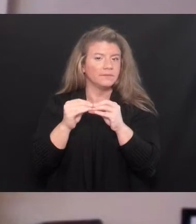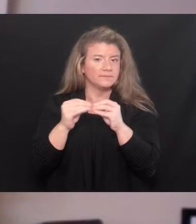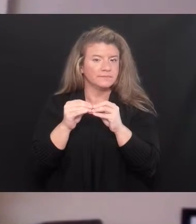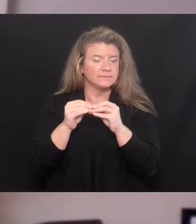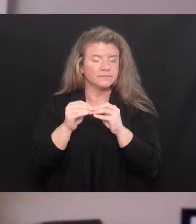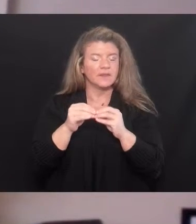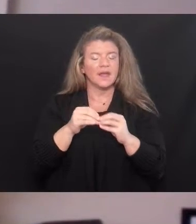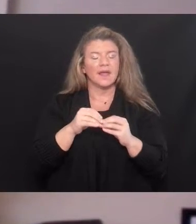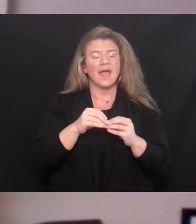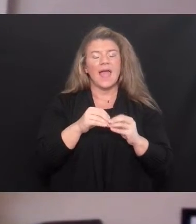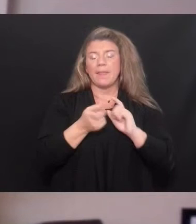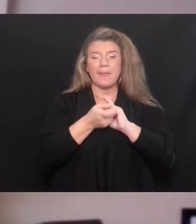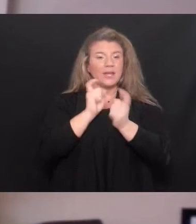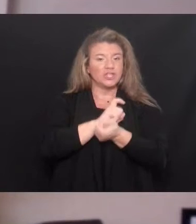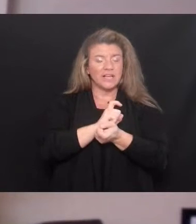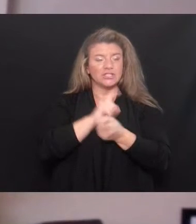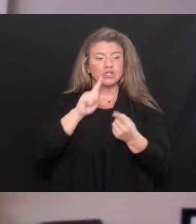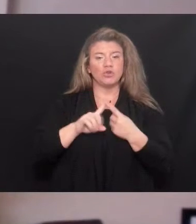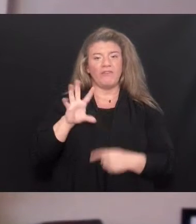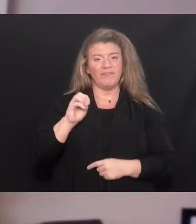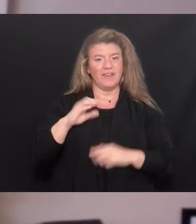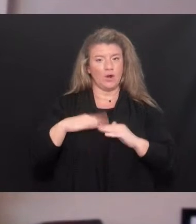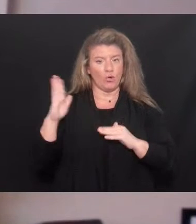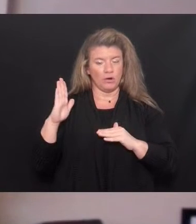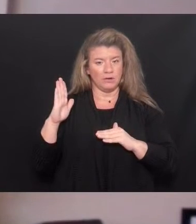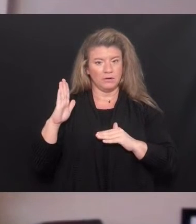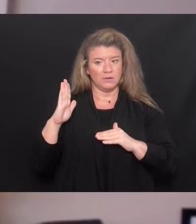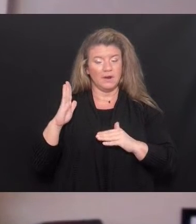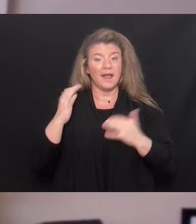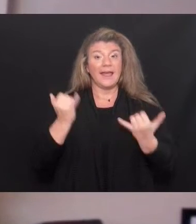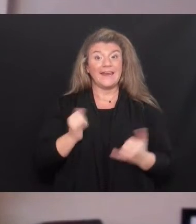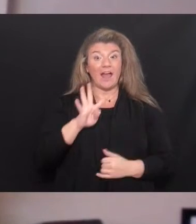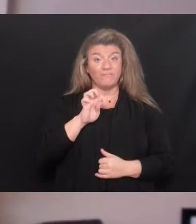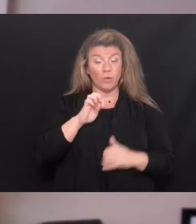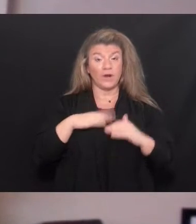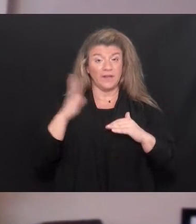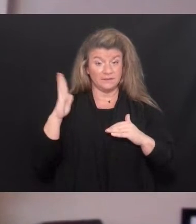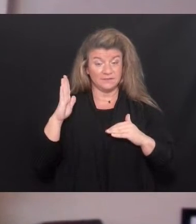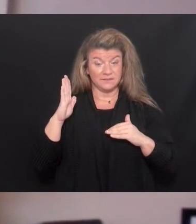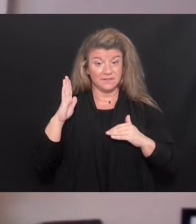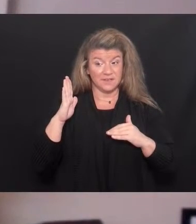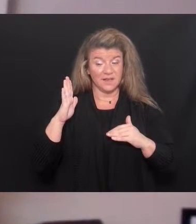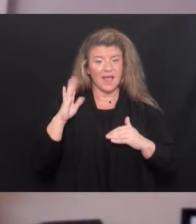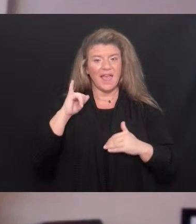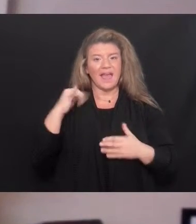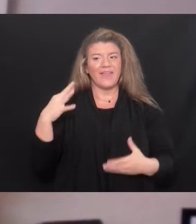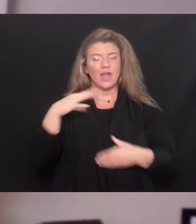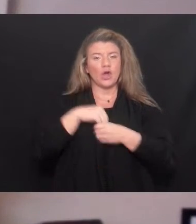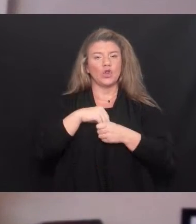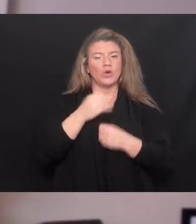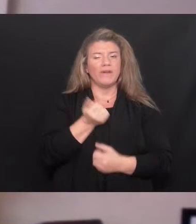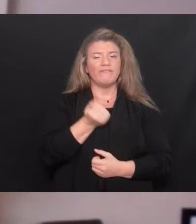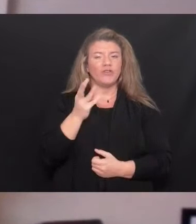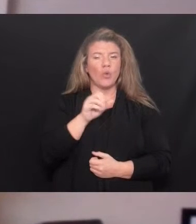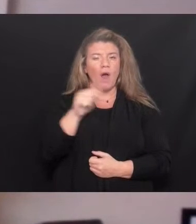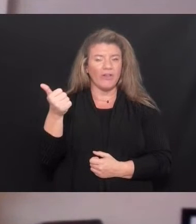moved that to the over 50-year-old population and then the over 40-year-old population and included a few